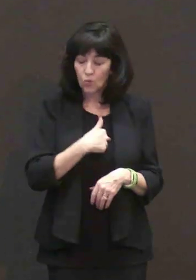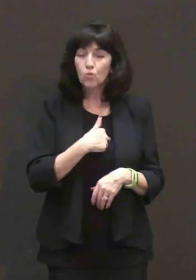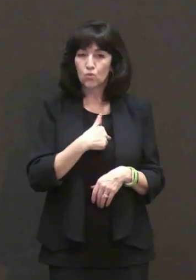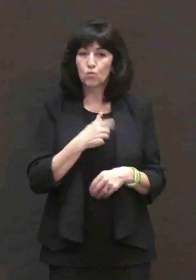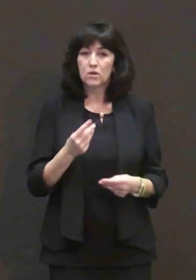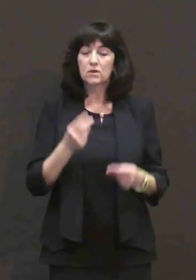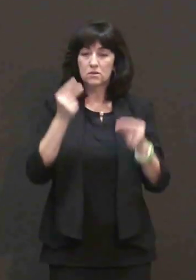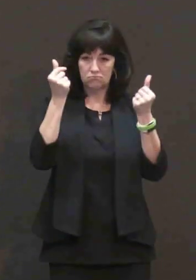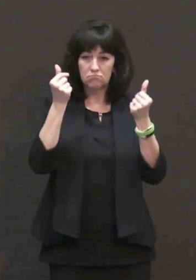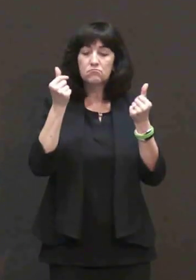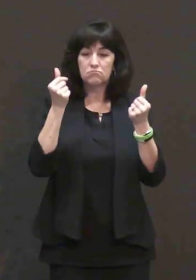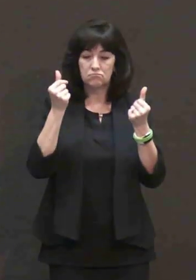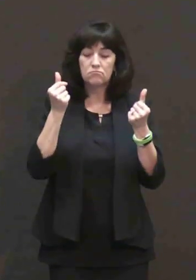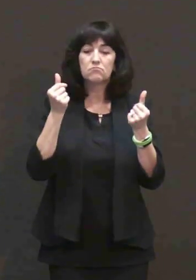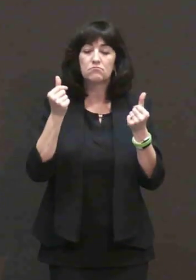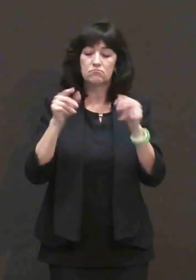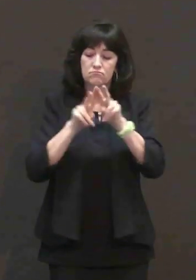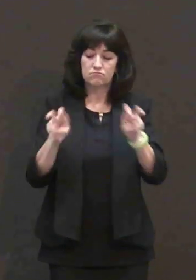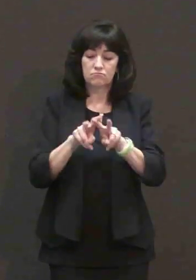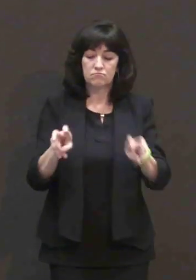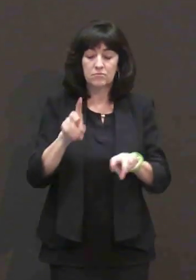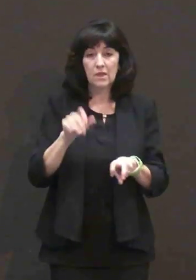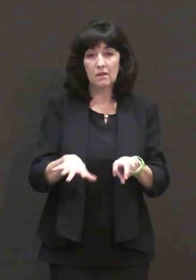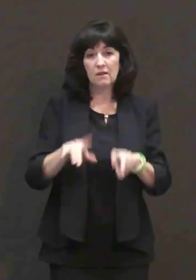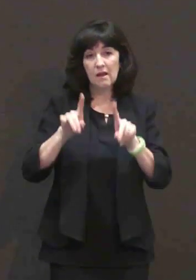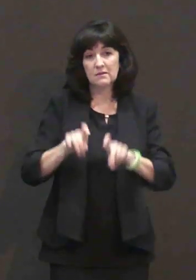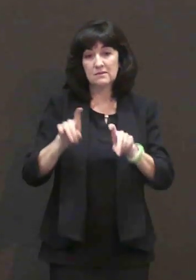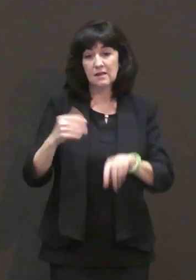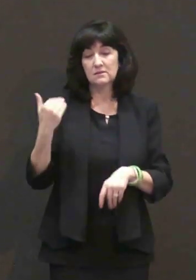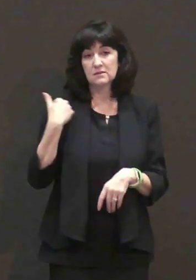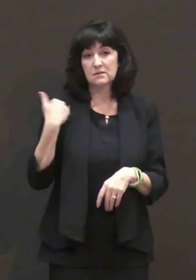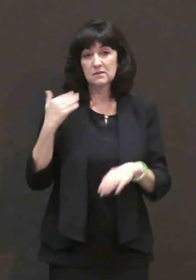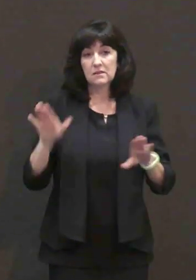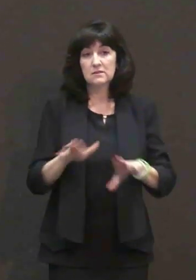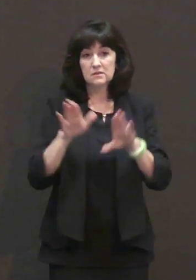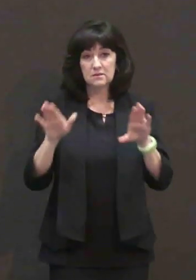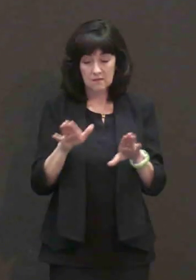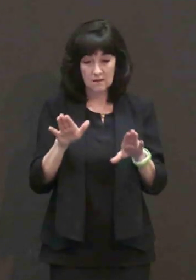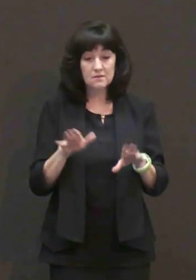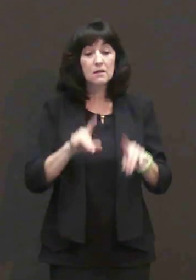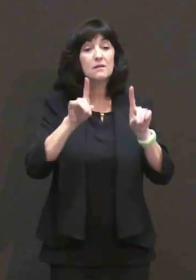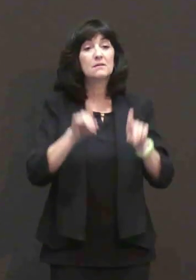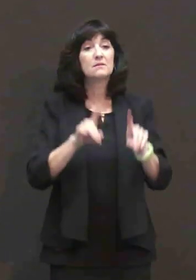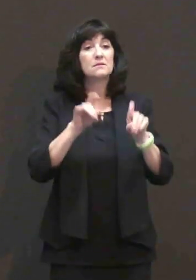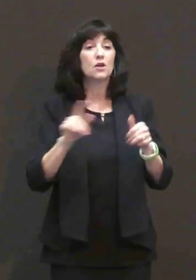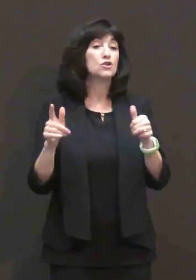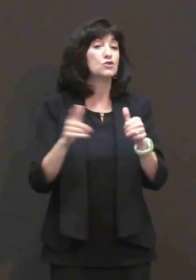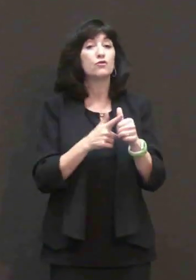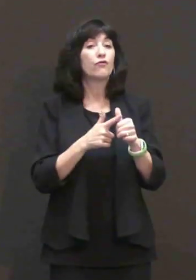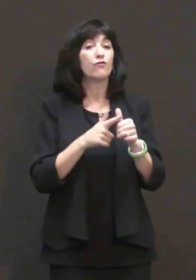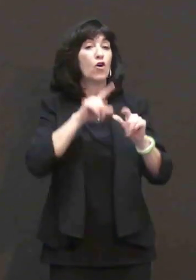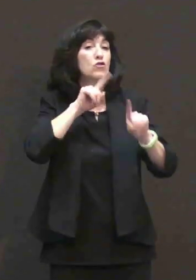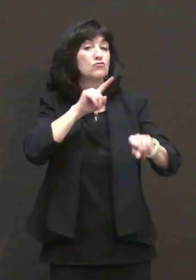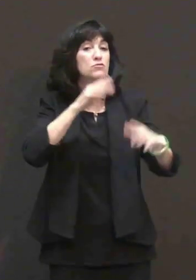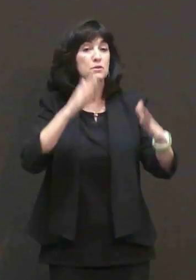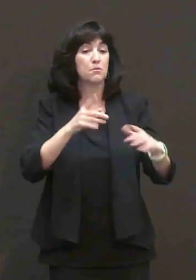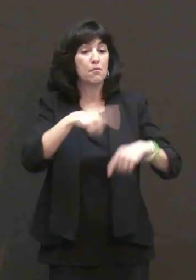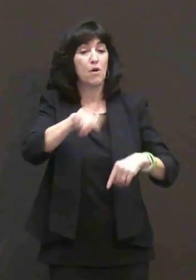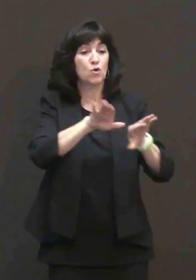of these tests on Sunday. In fact, we tested our first group of first responders